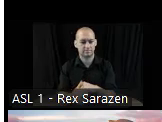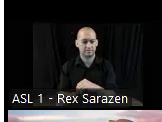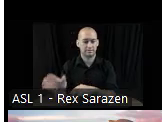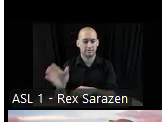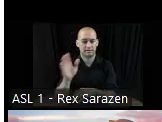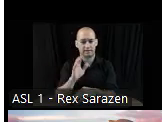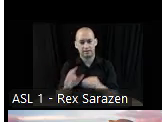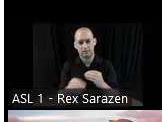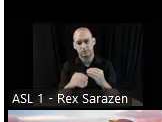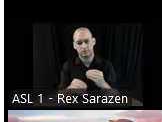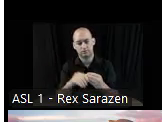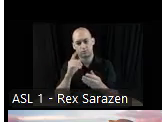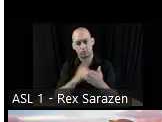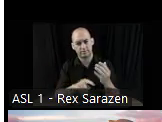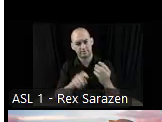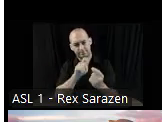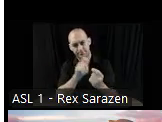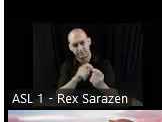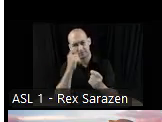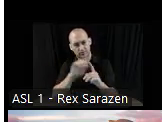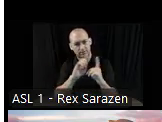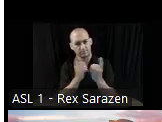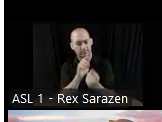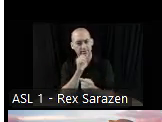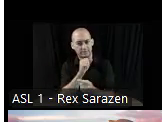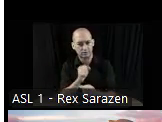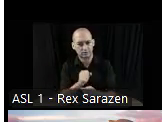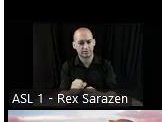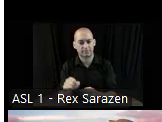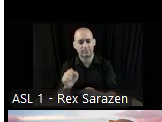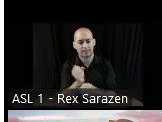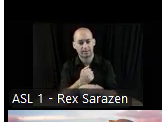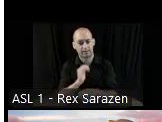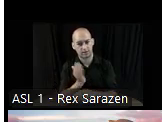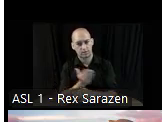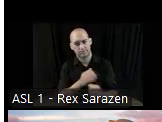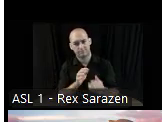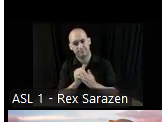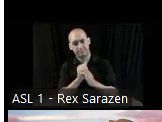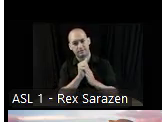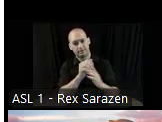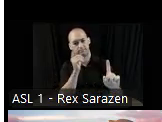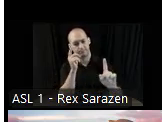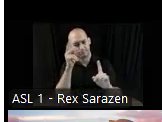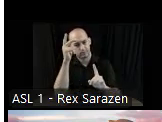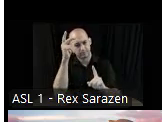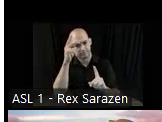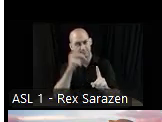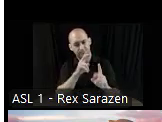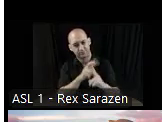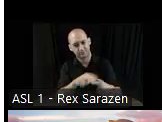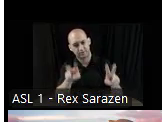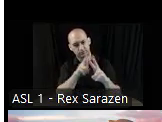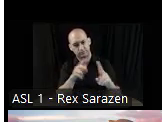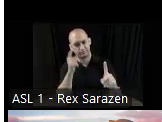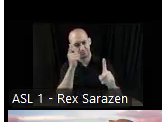what would be unique for the Department of Aging is we could create our own guiding principles, values specific